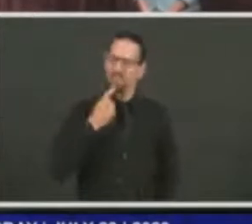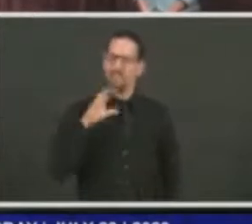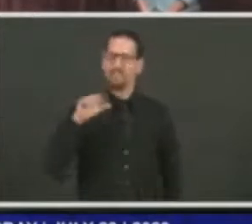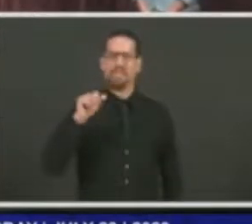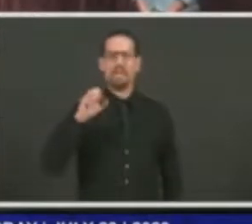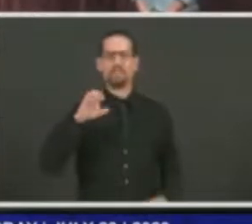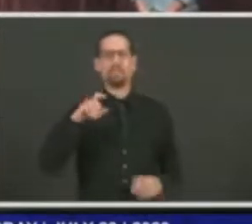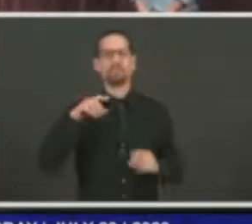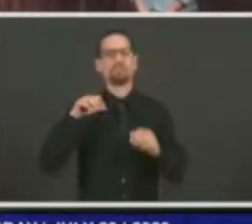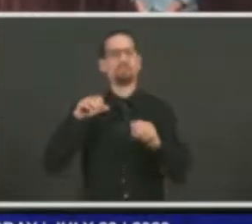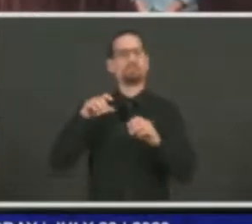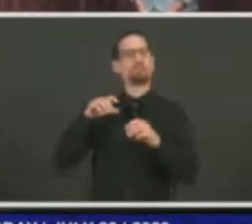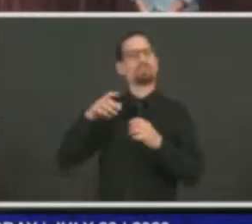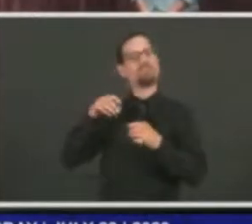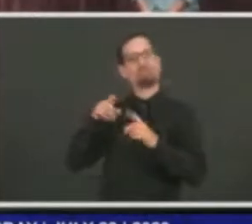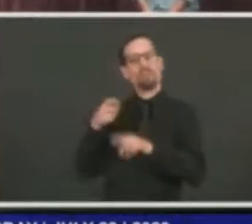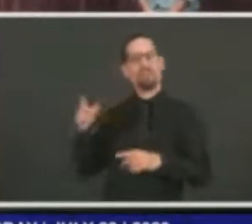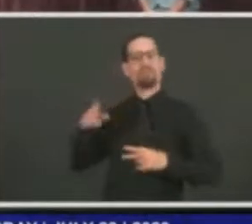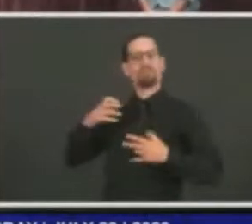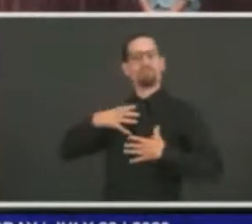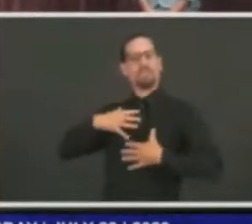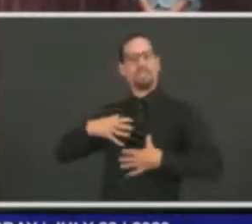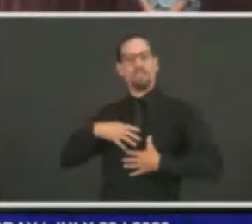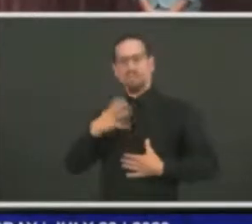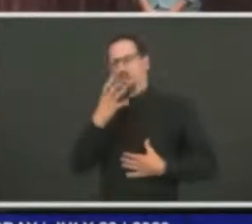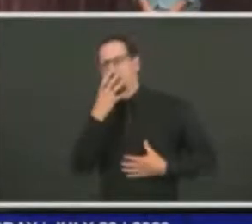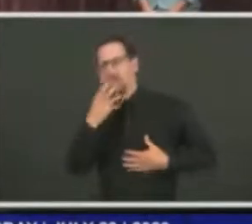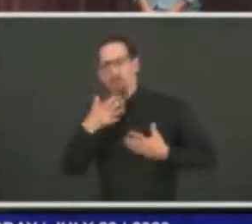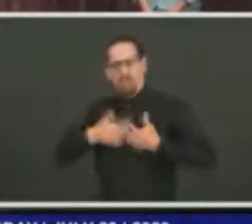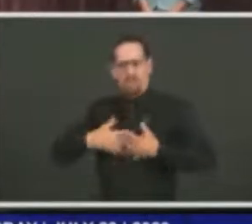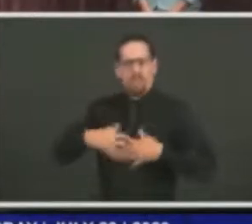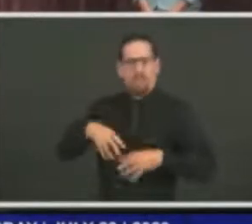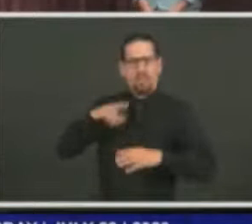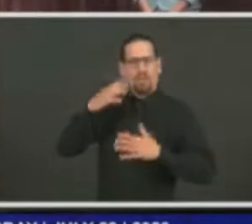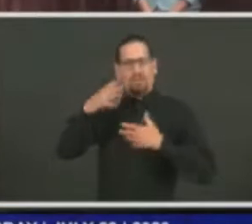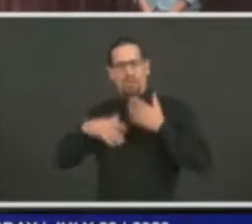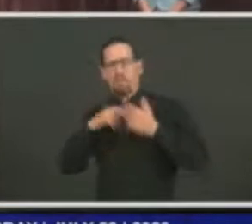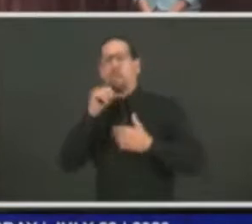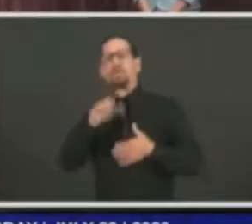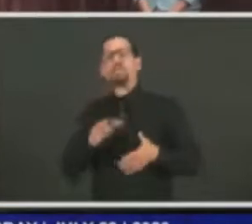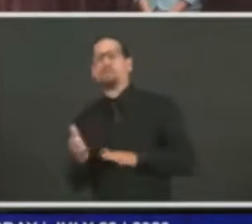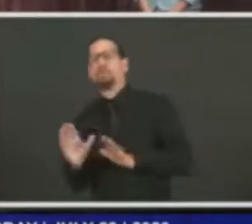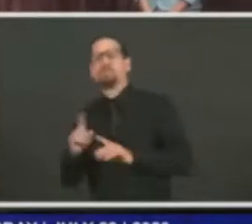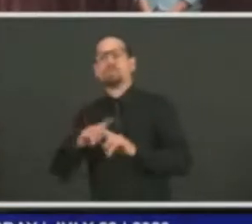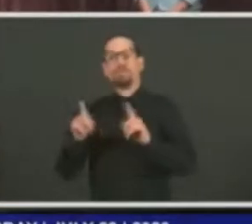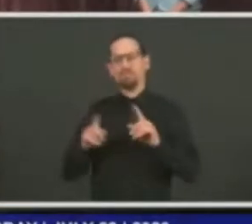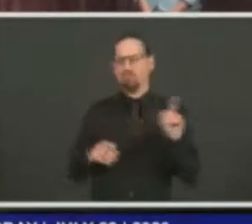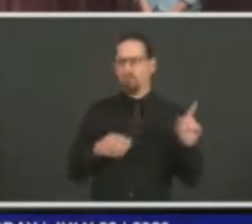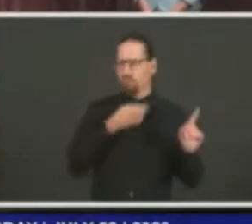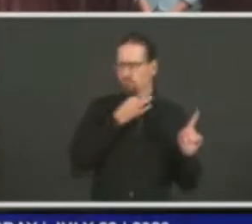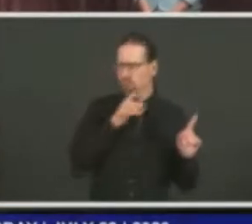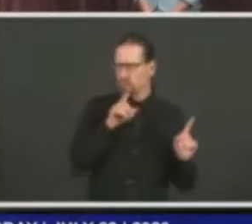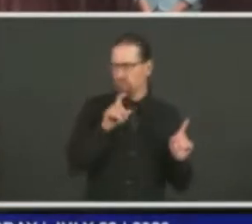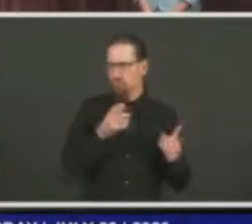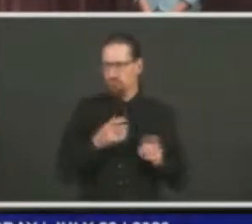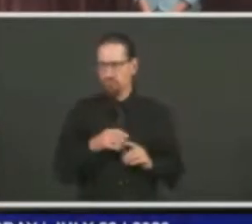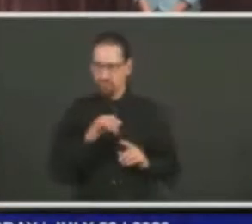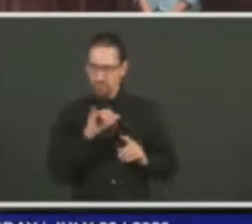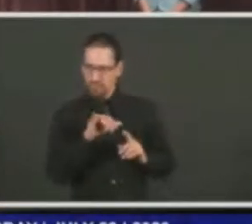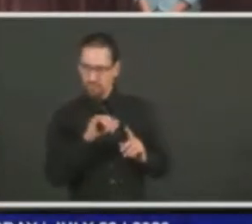know that's not the case, but in general, where these bar and restaurant situations or any other situations that are